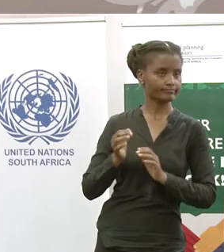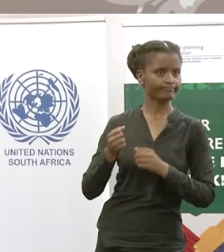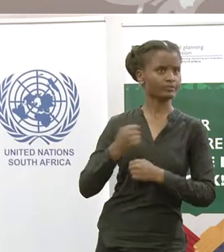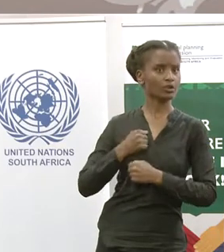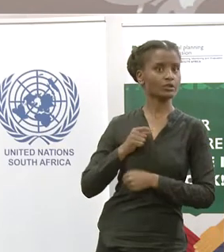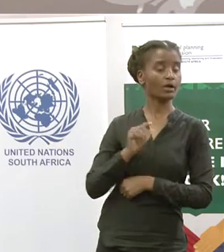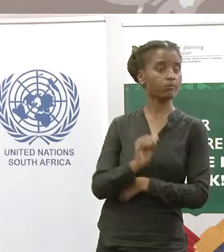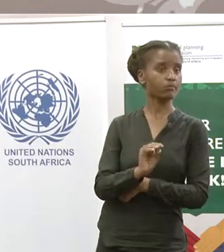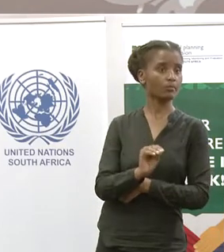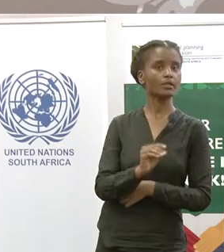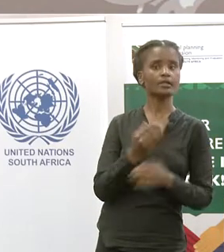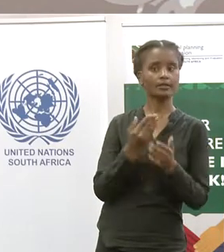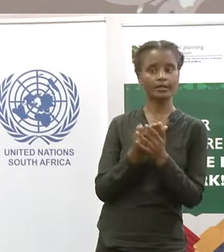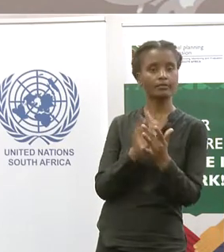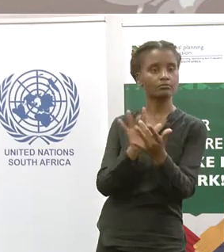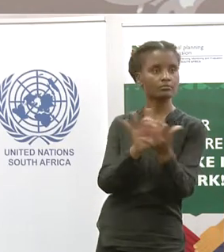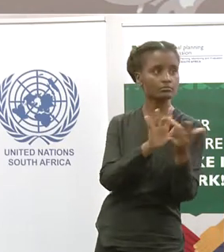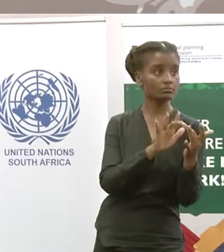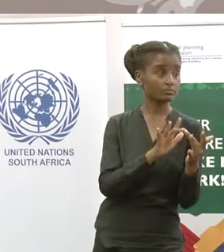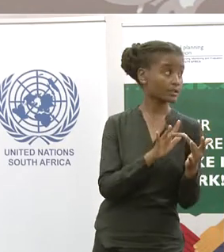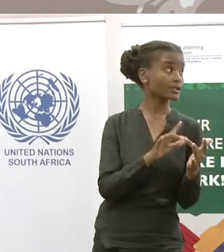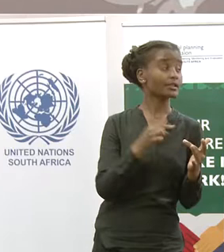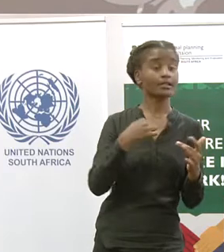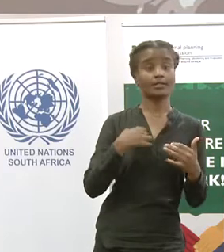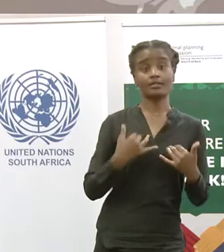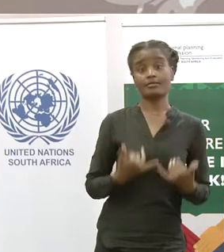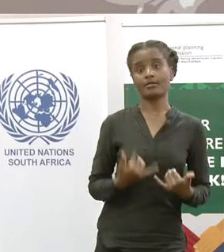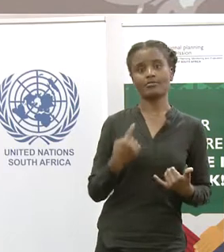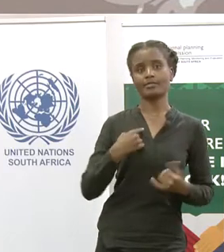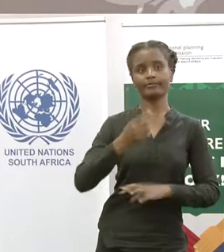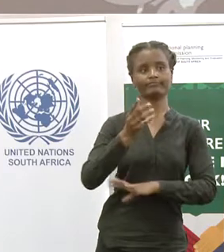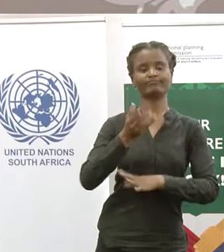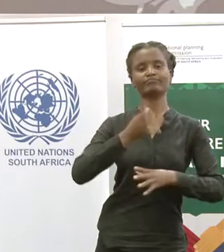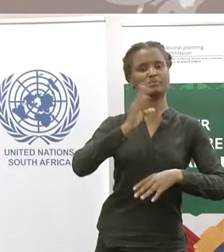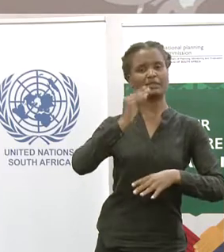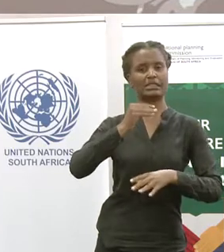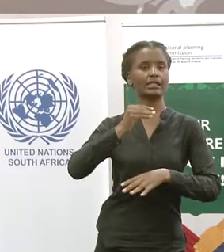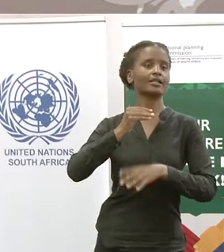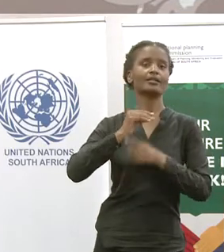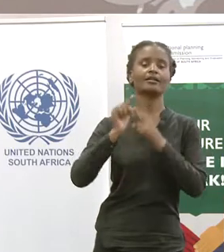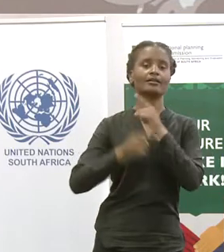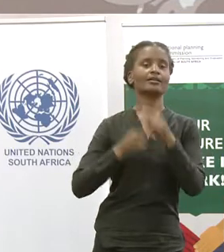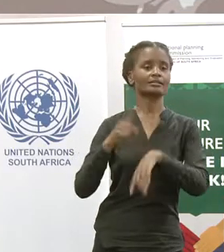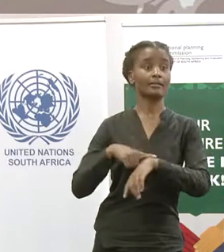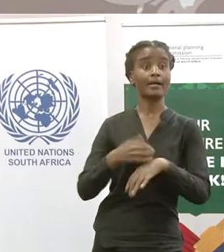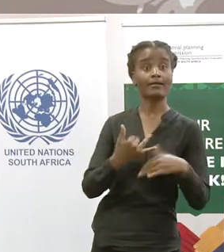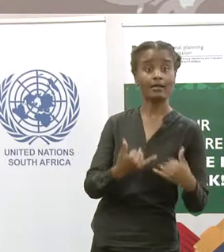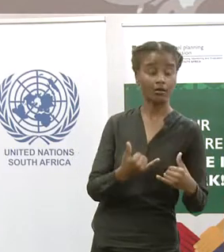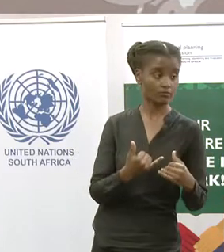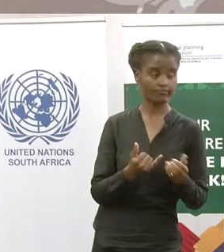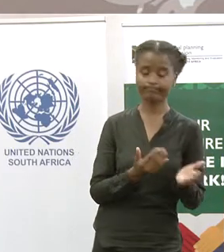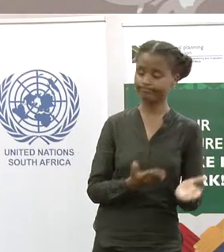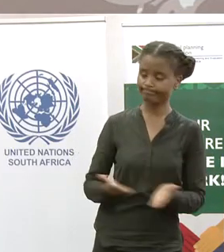This is the last time that I'm going to be speaking tonight. I'm going to be handing over to the